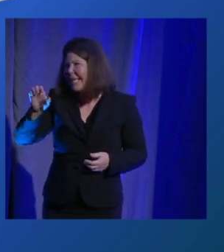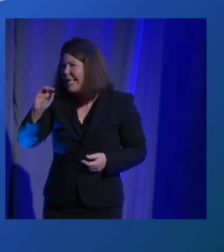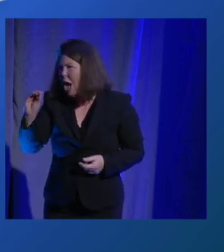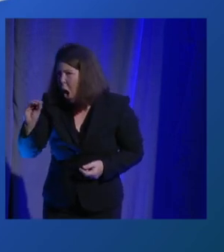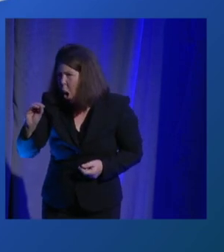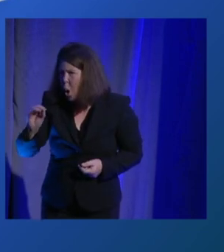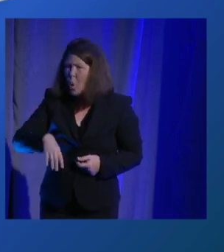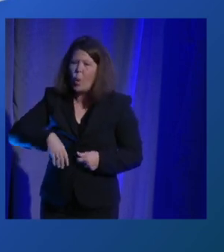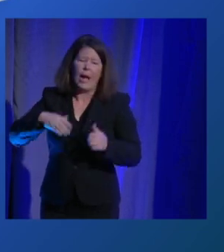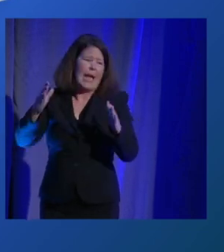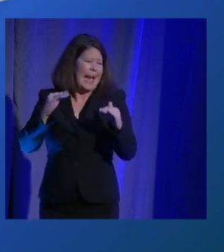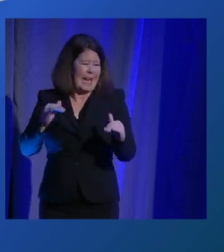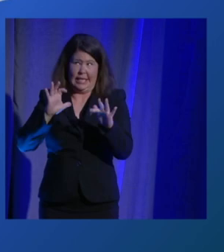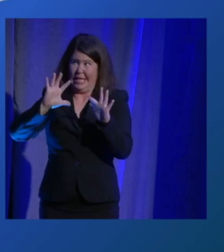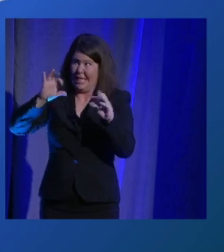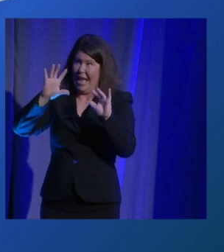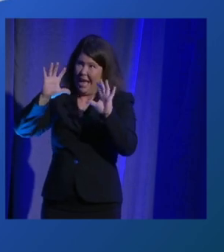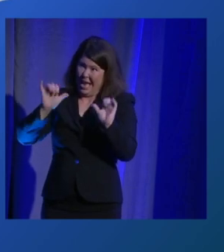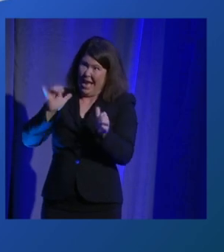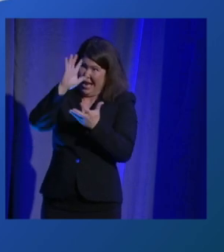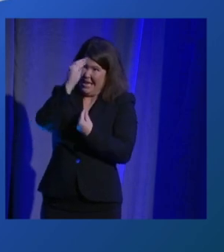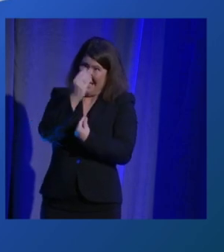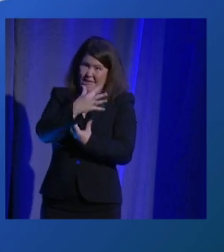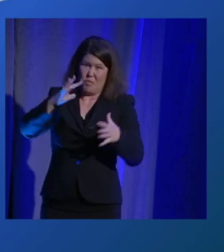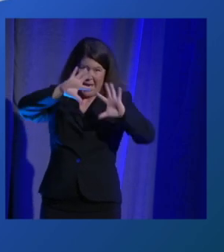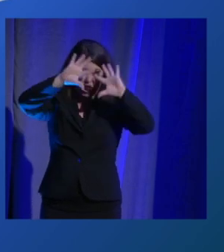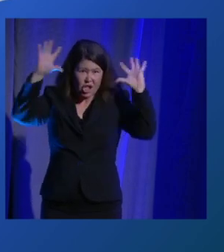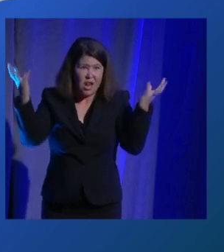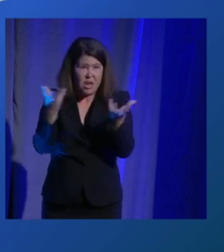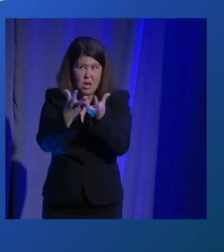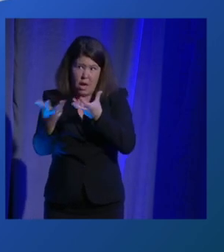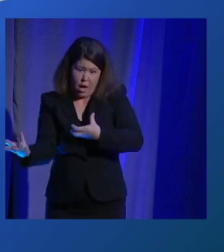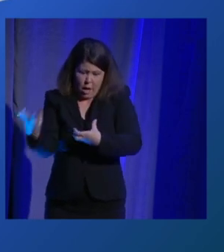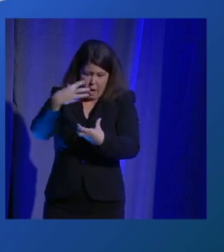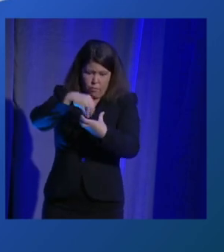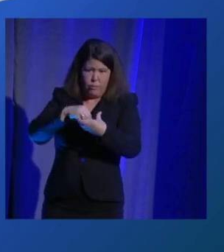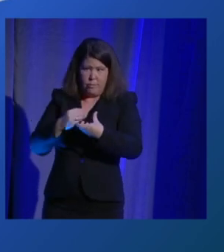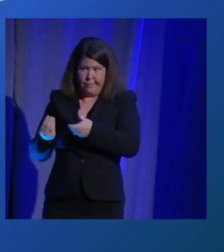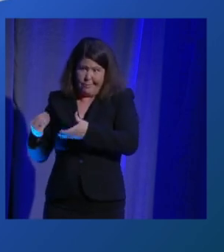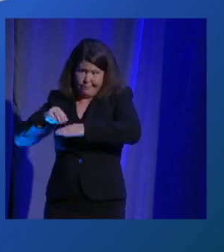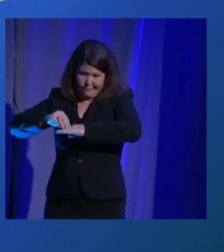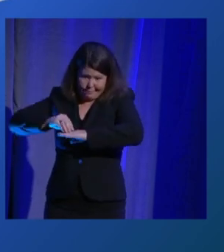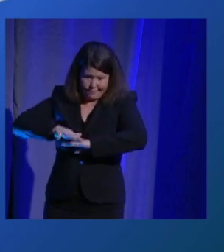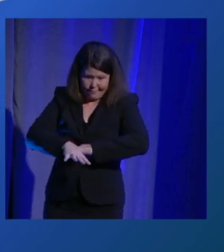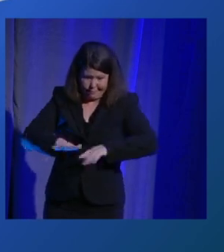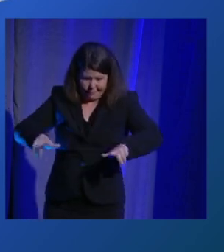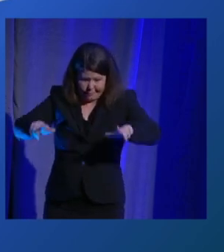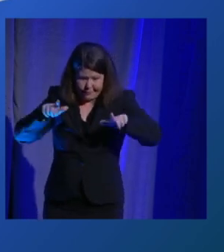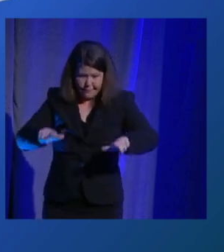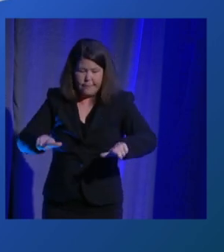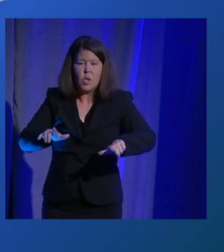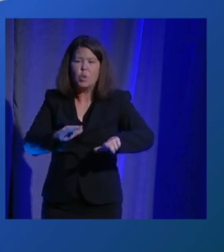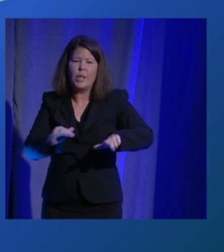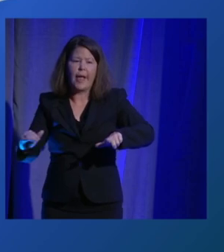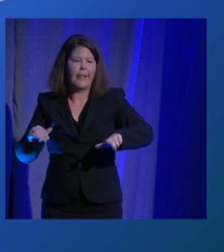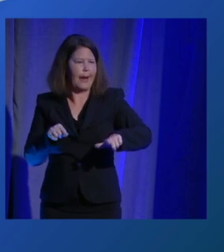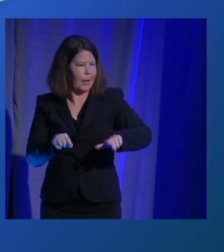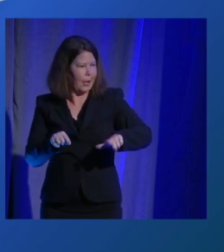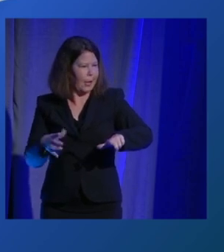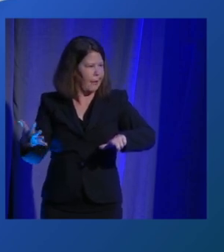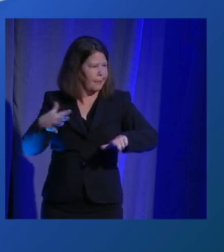geospatial stamp and transform that into each one of these layers what do generative AI